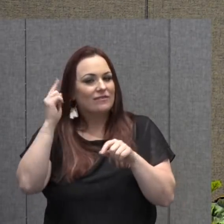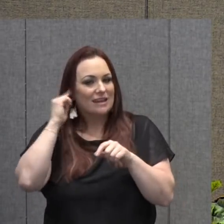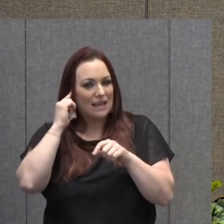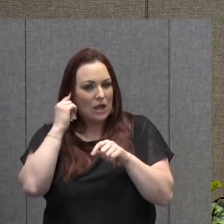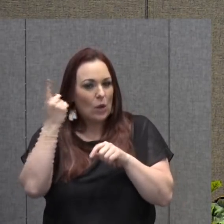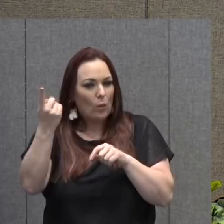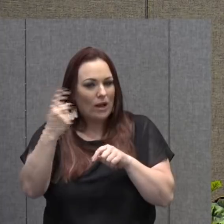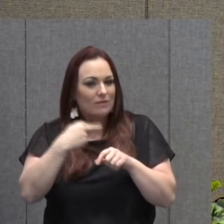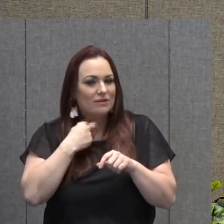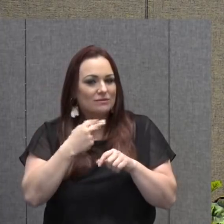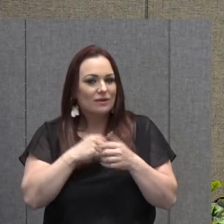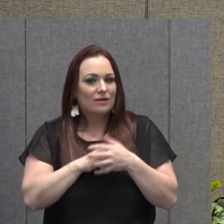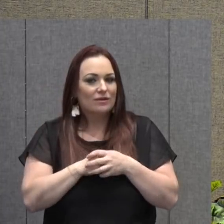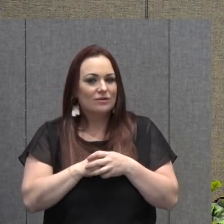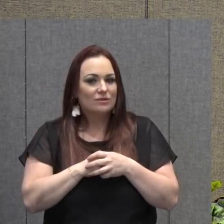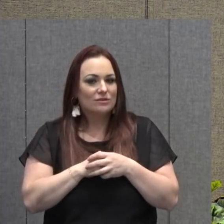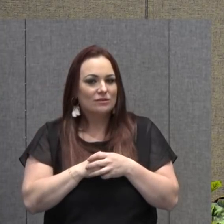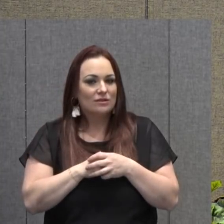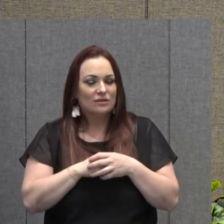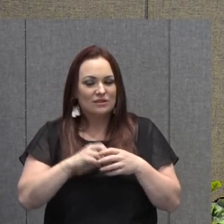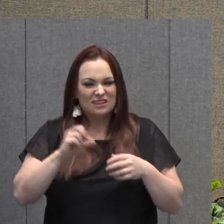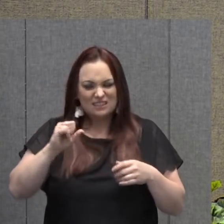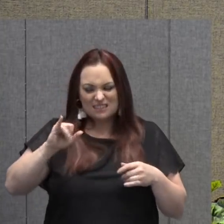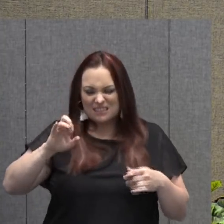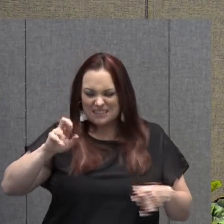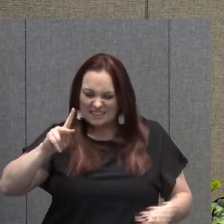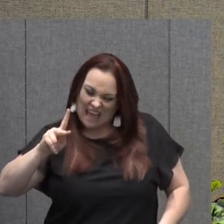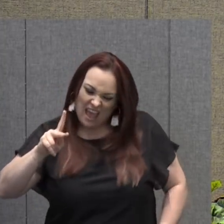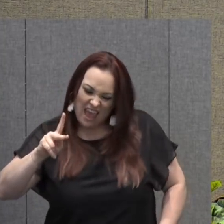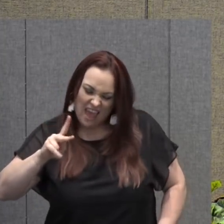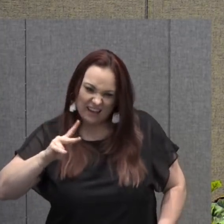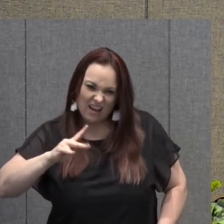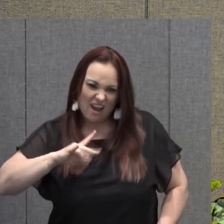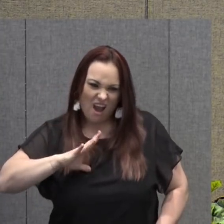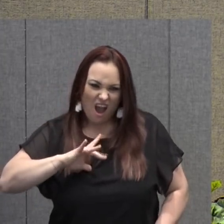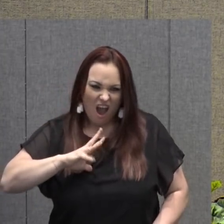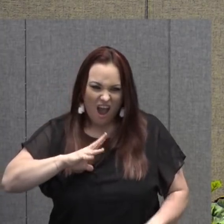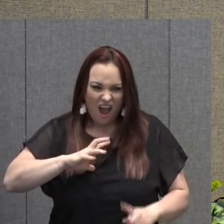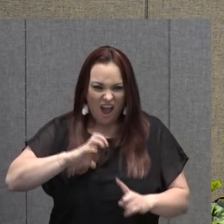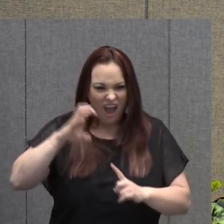my students' voices saying, his sick moves.